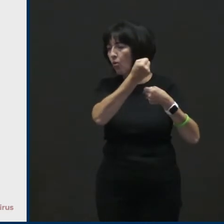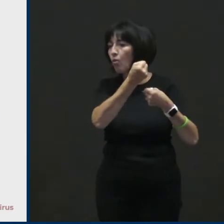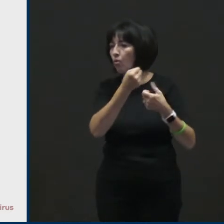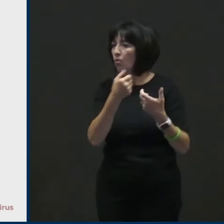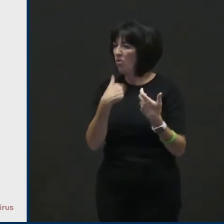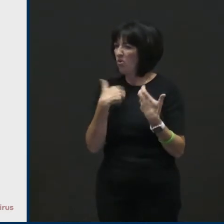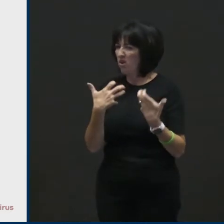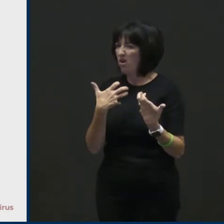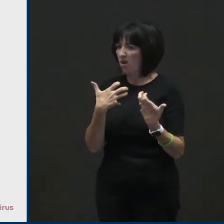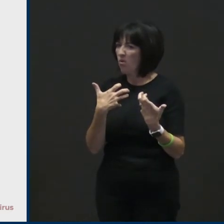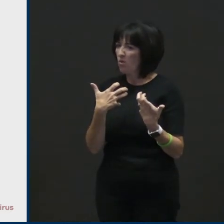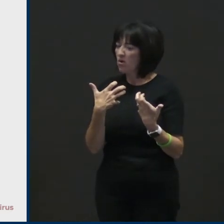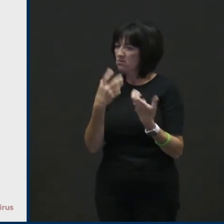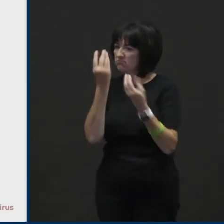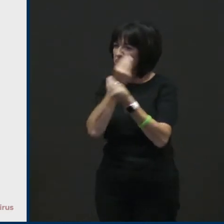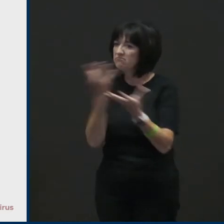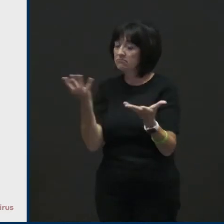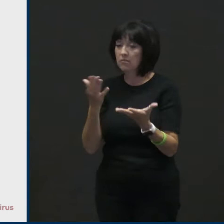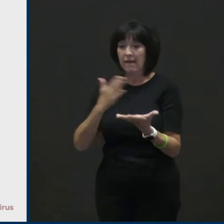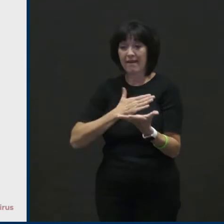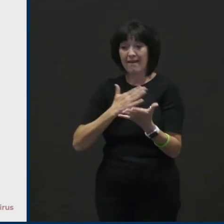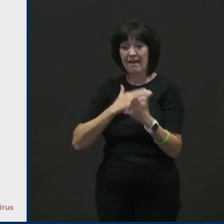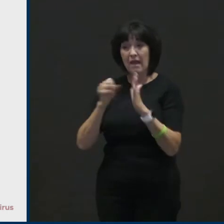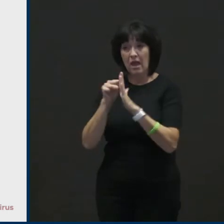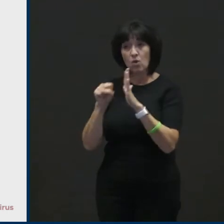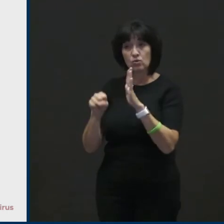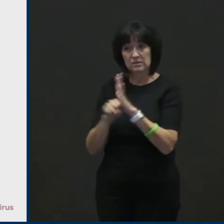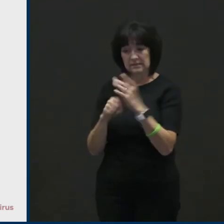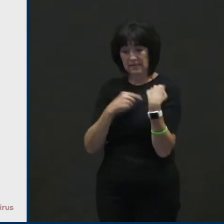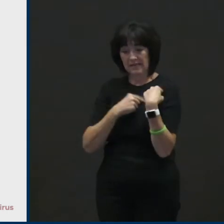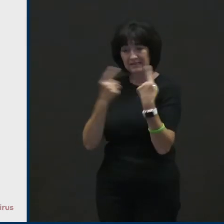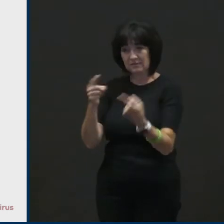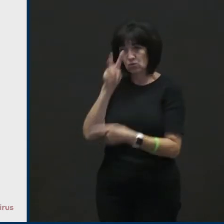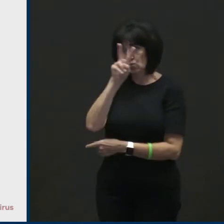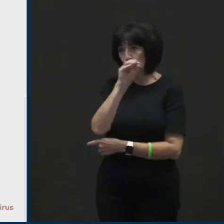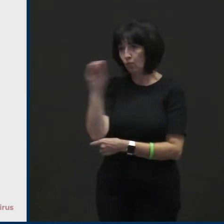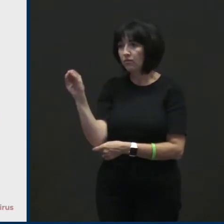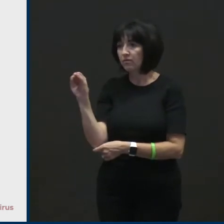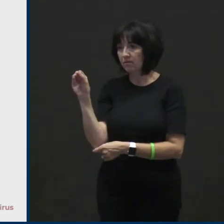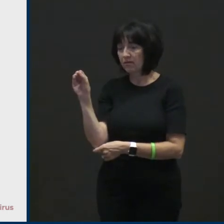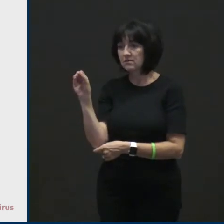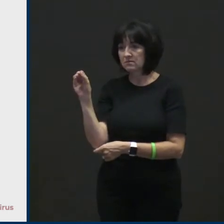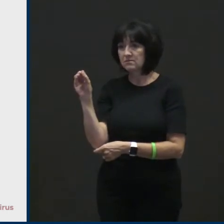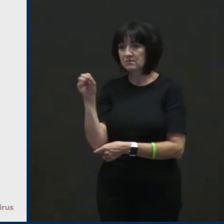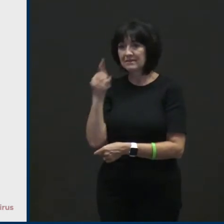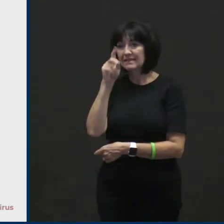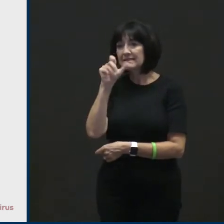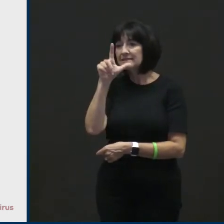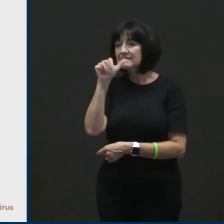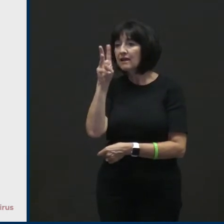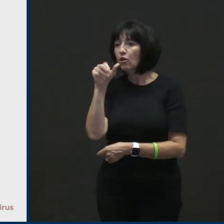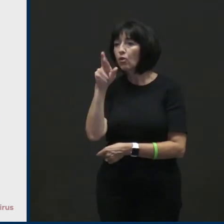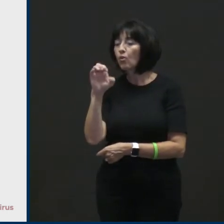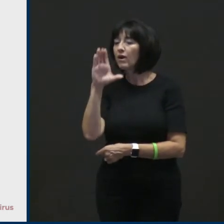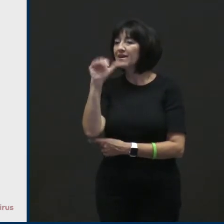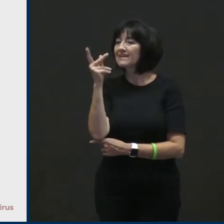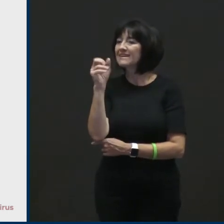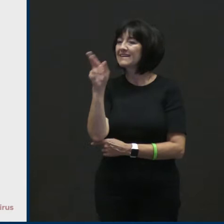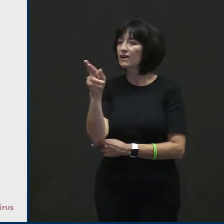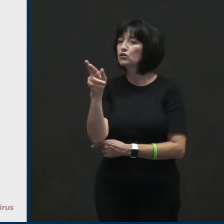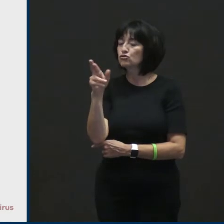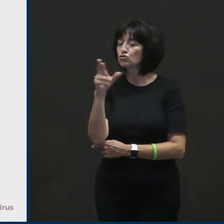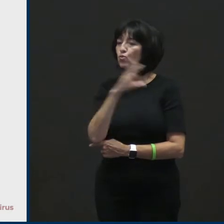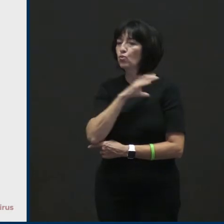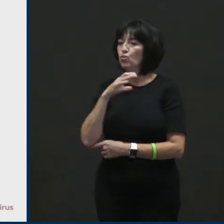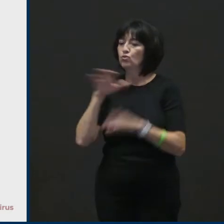progress in our state since about 2000 with the the Delaware Cancer Consortium, and particularly with respect